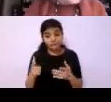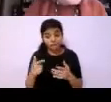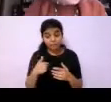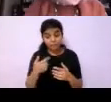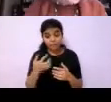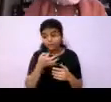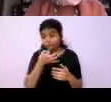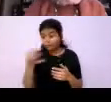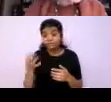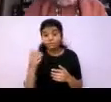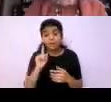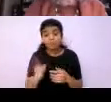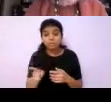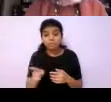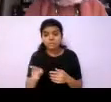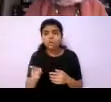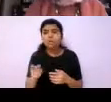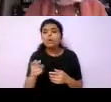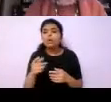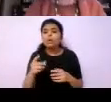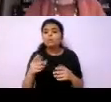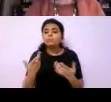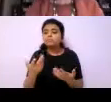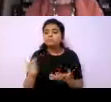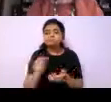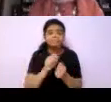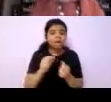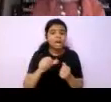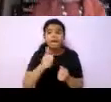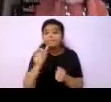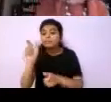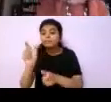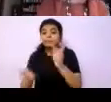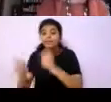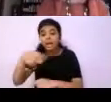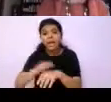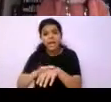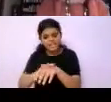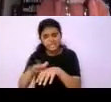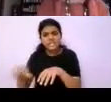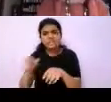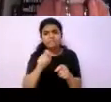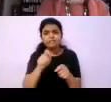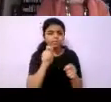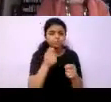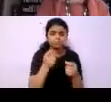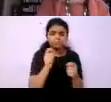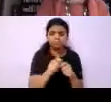what about those who do the washing, dressing, and toileting?